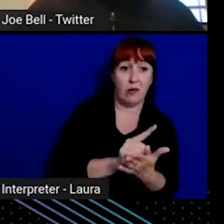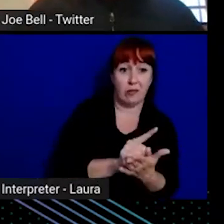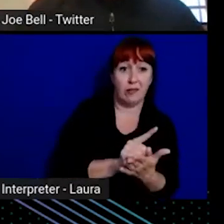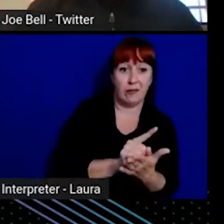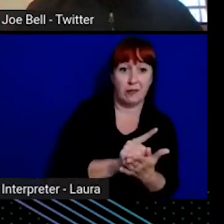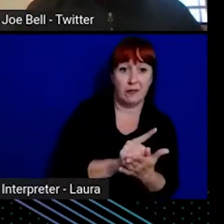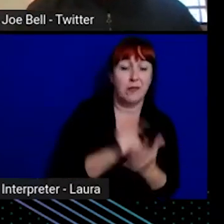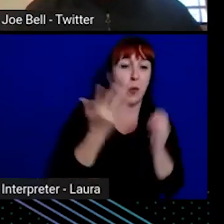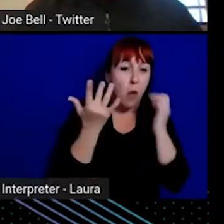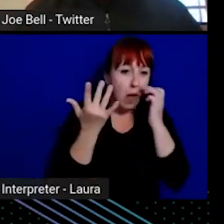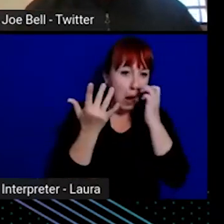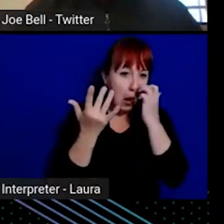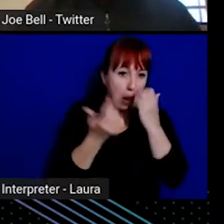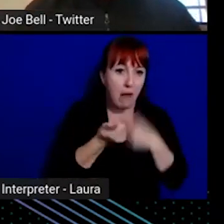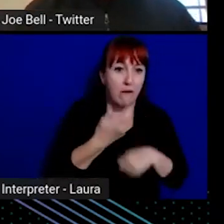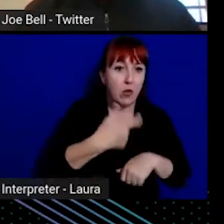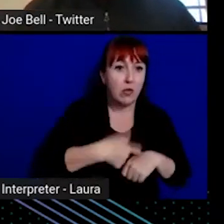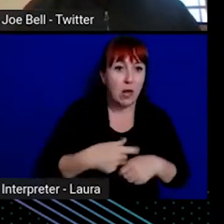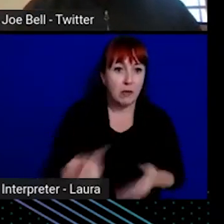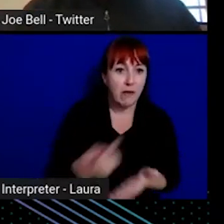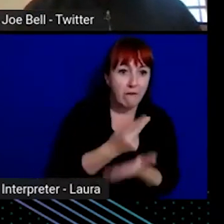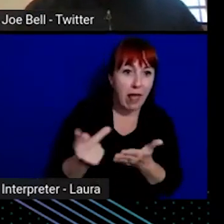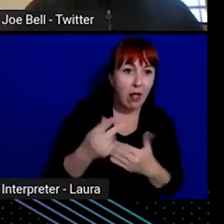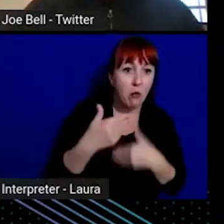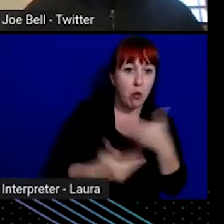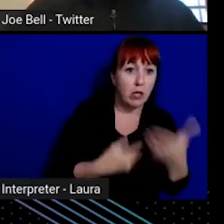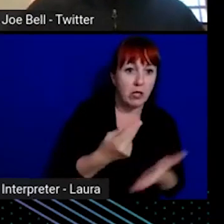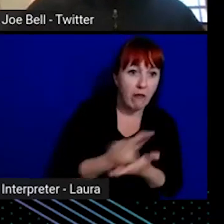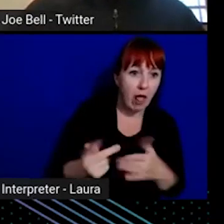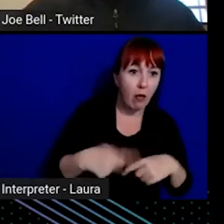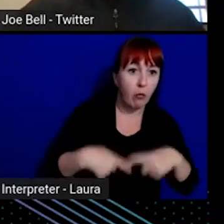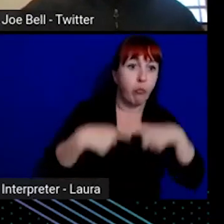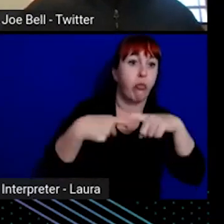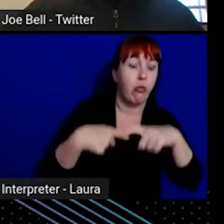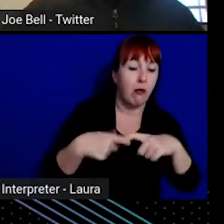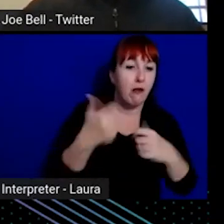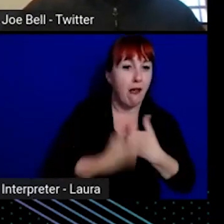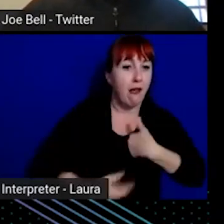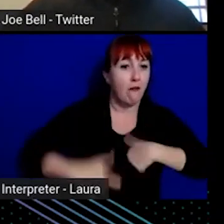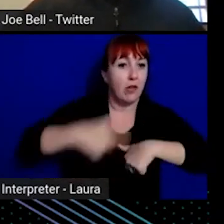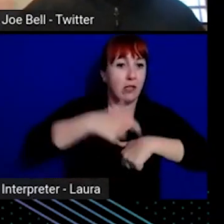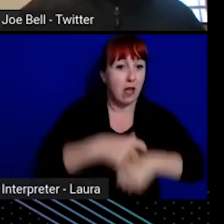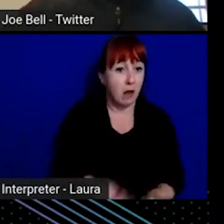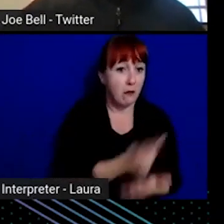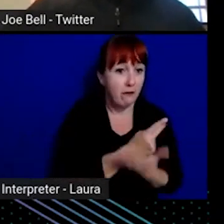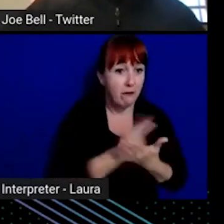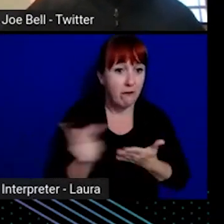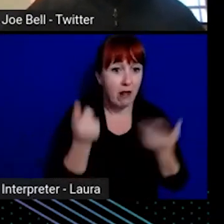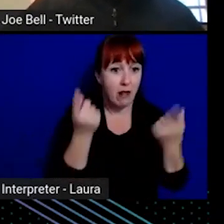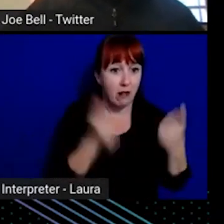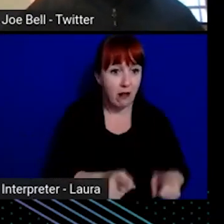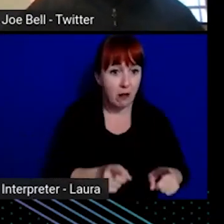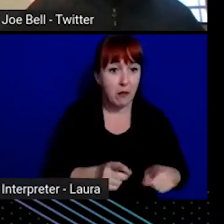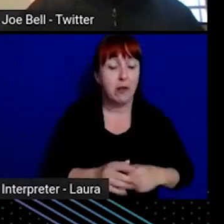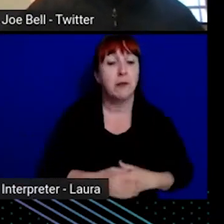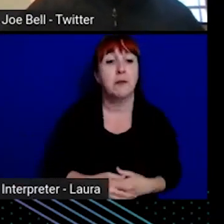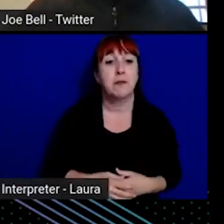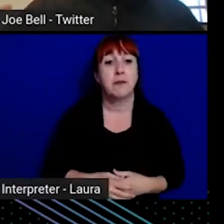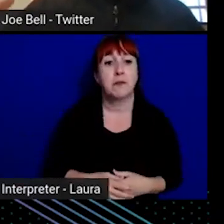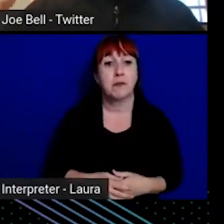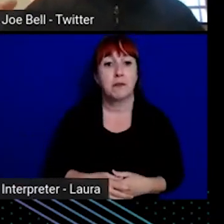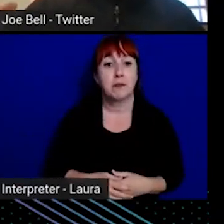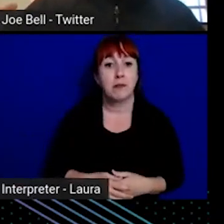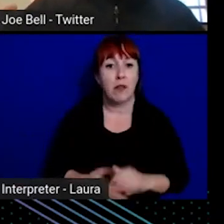times this process would fail for whatever reason, and each time that the process failed of running these import